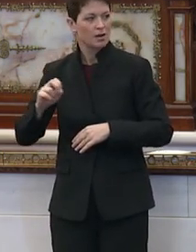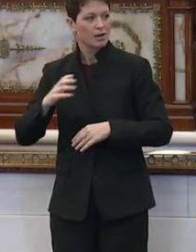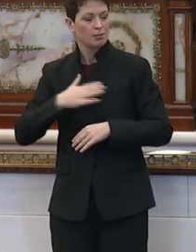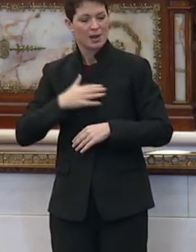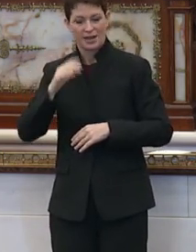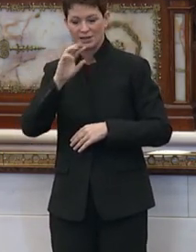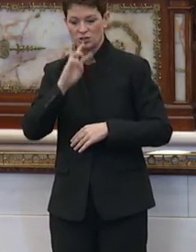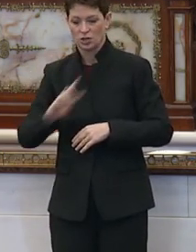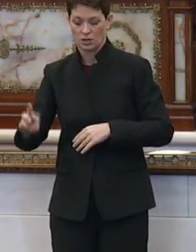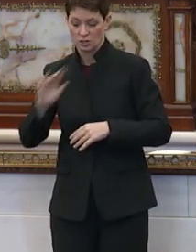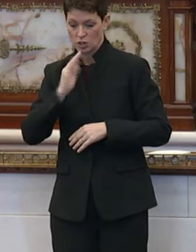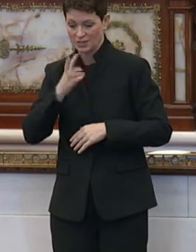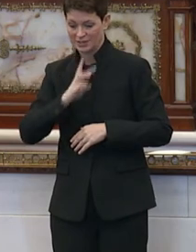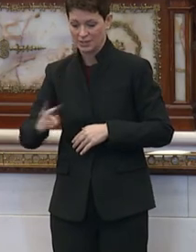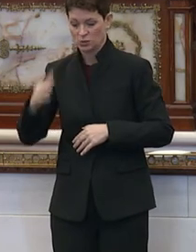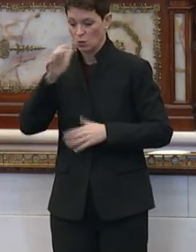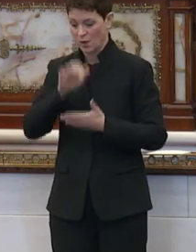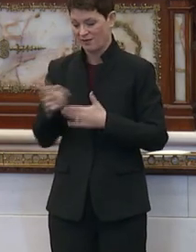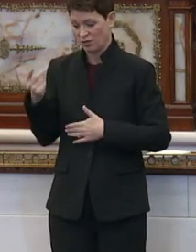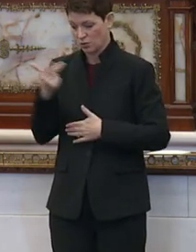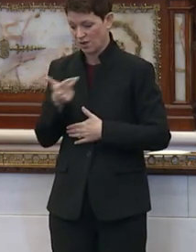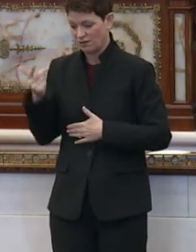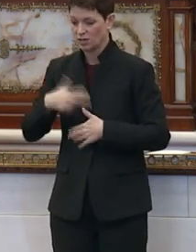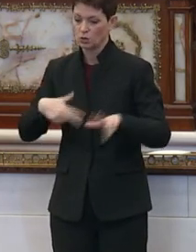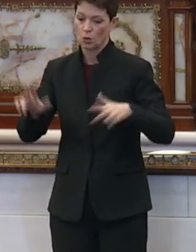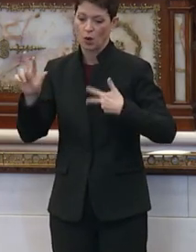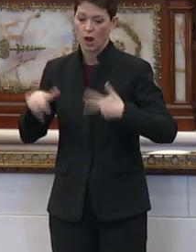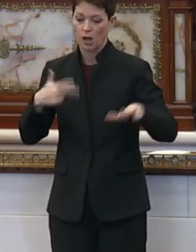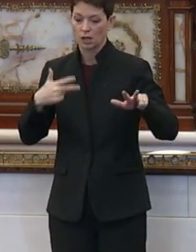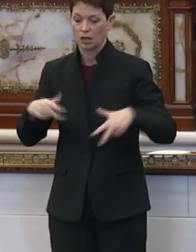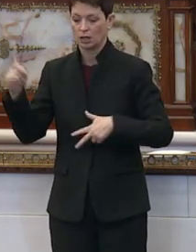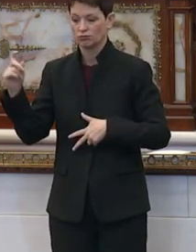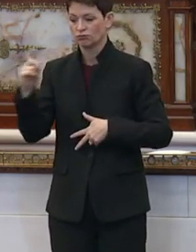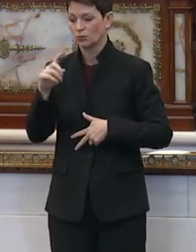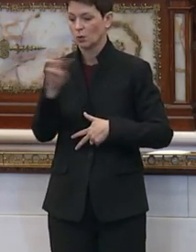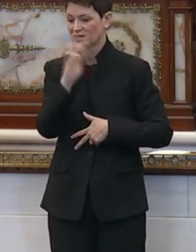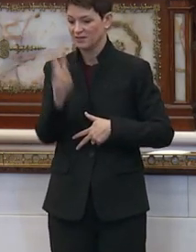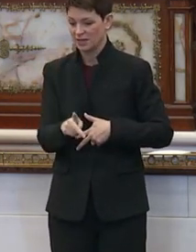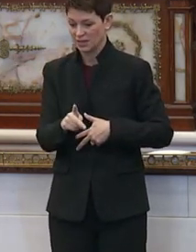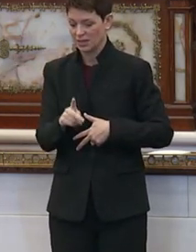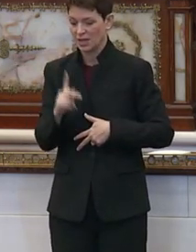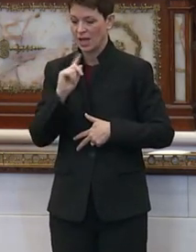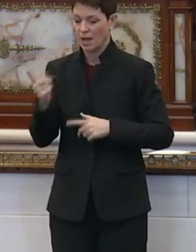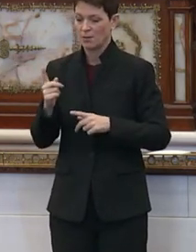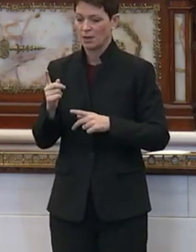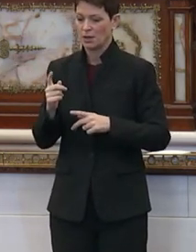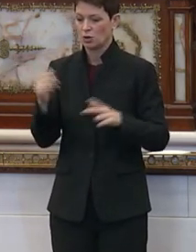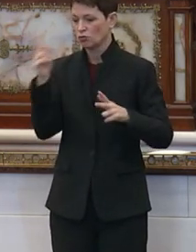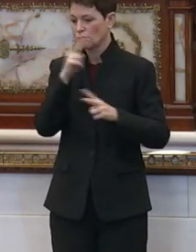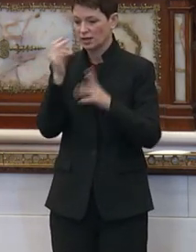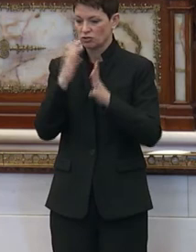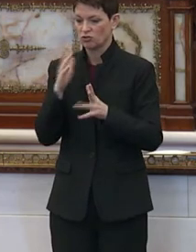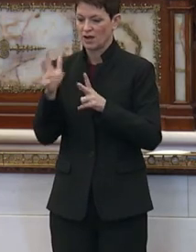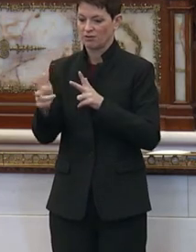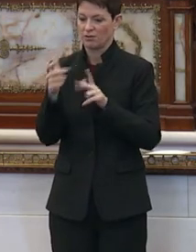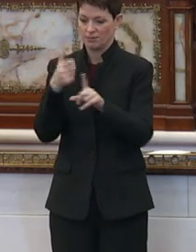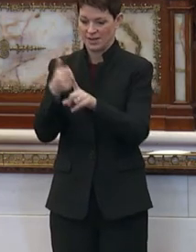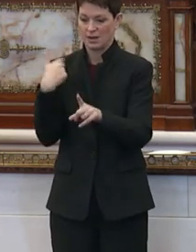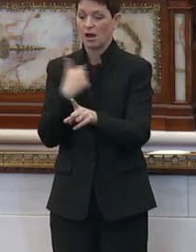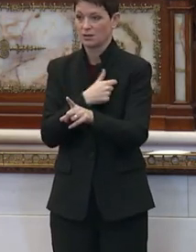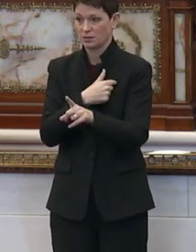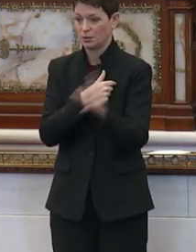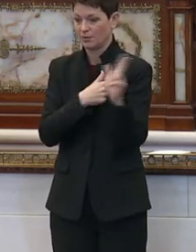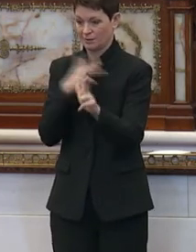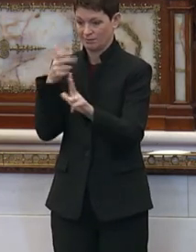my 6-year-old daughter, my wife, and I were all walking across the street in West Philly when we were struck by a reckless driver. Since